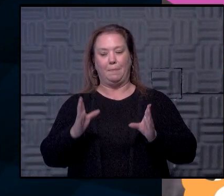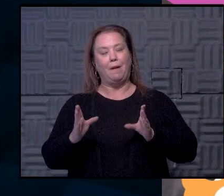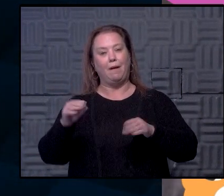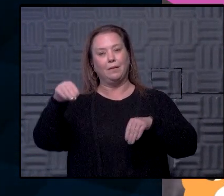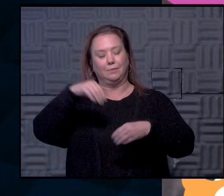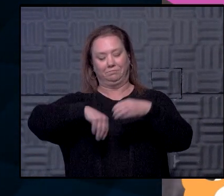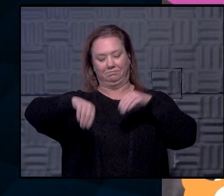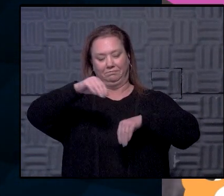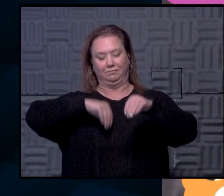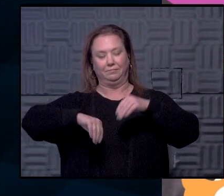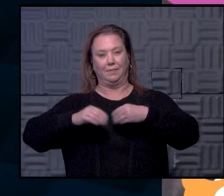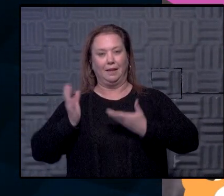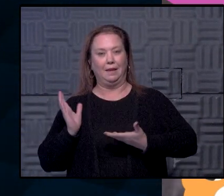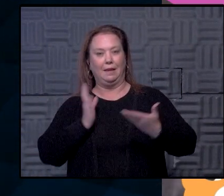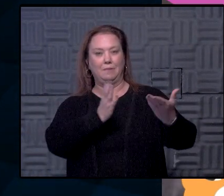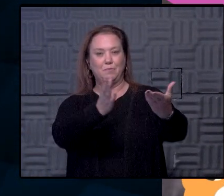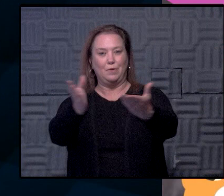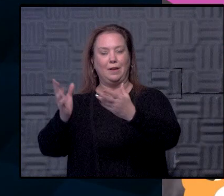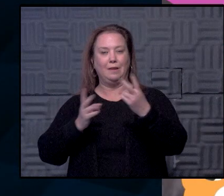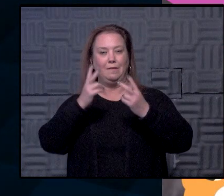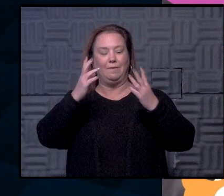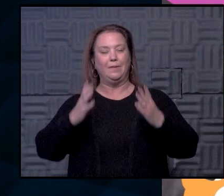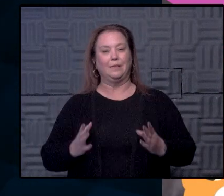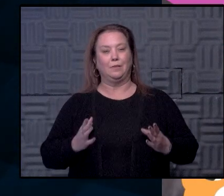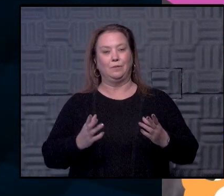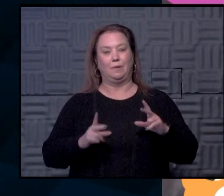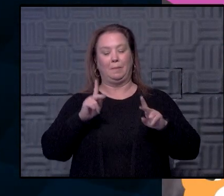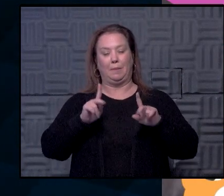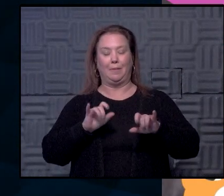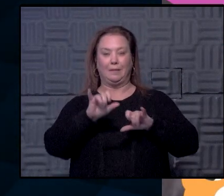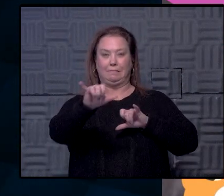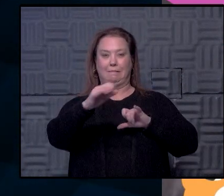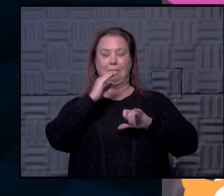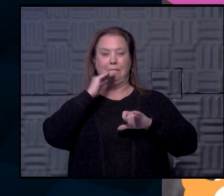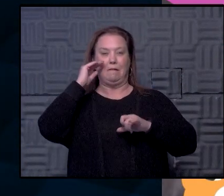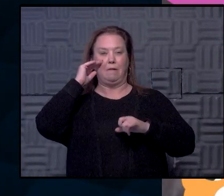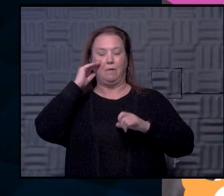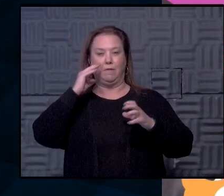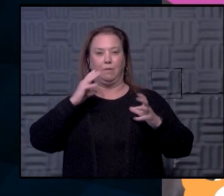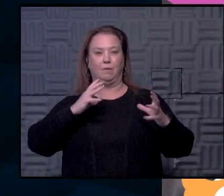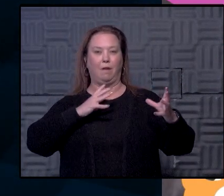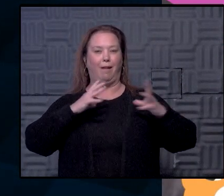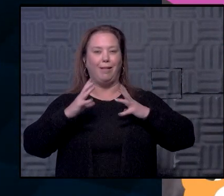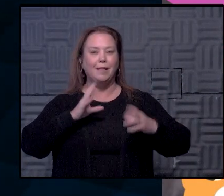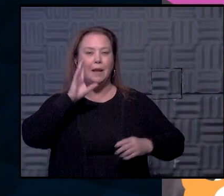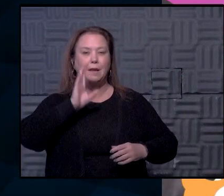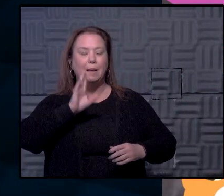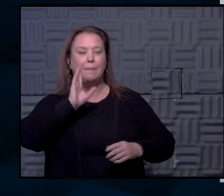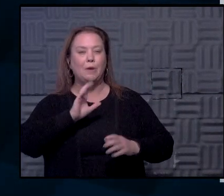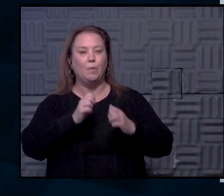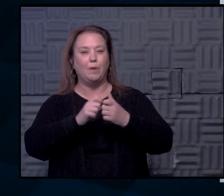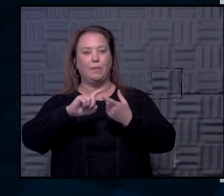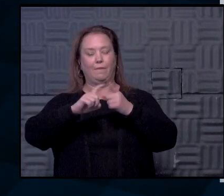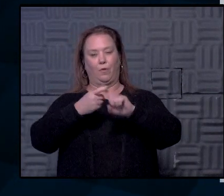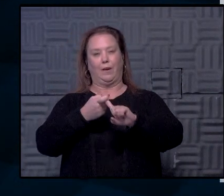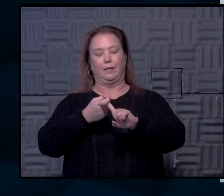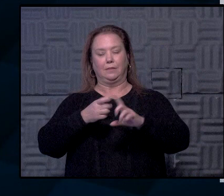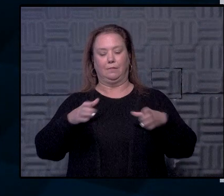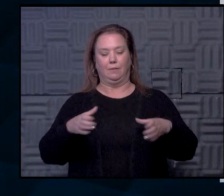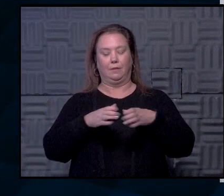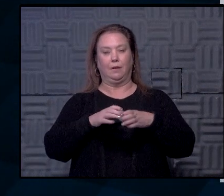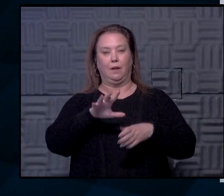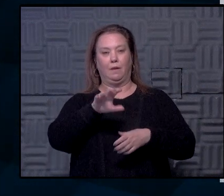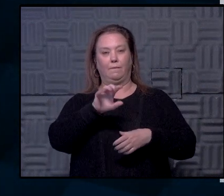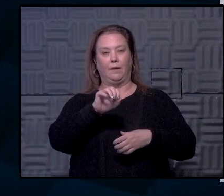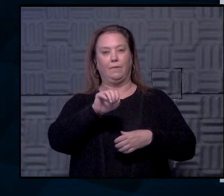home to all the visitors around the city who are maybe otherwise staying home instead of grabbing a holiday beer with their friends at Center Block. We're offering a $50